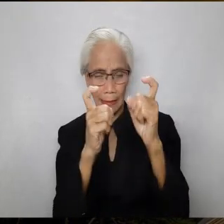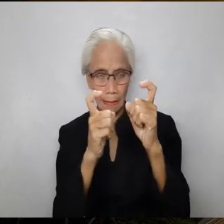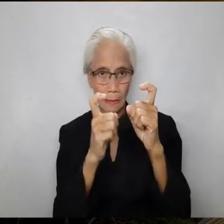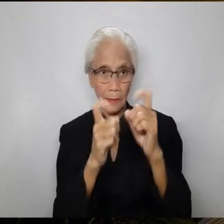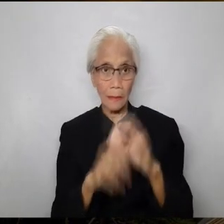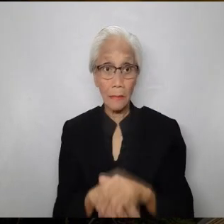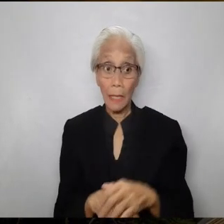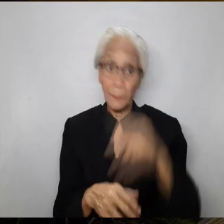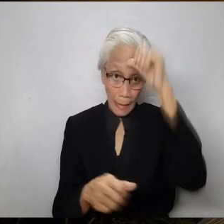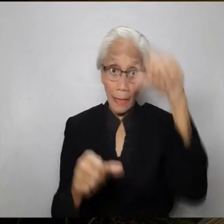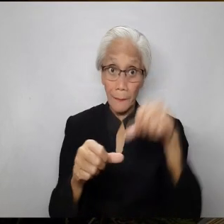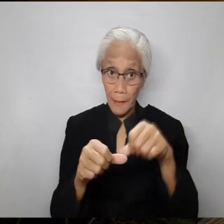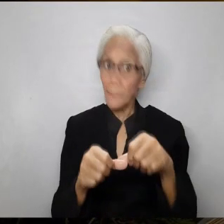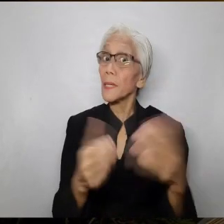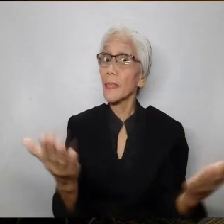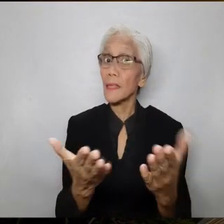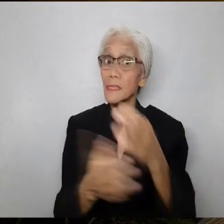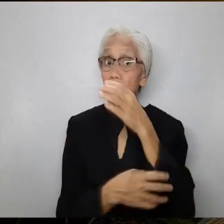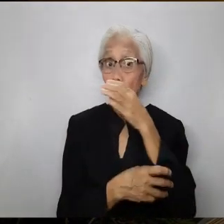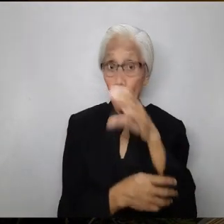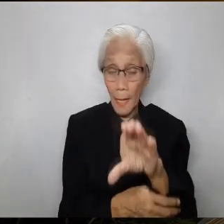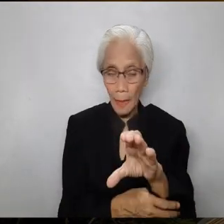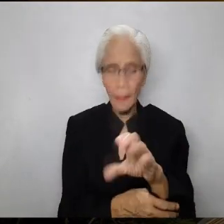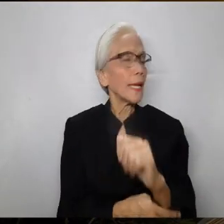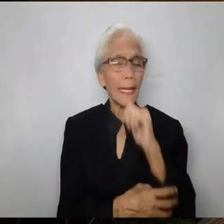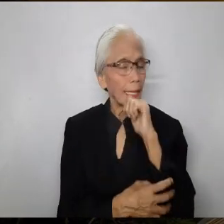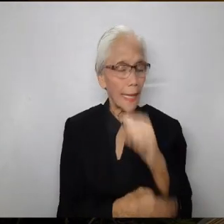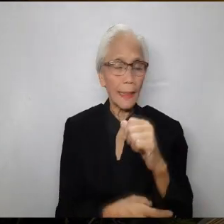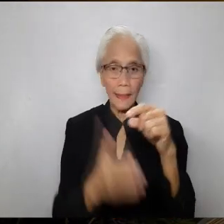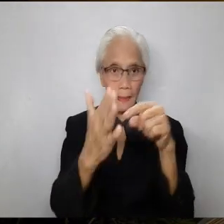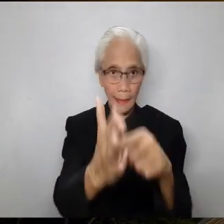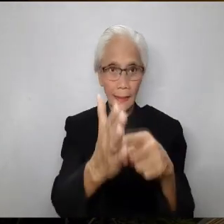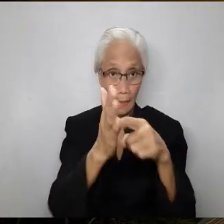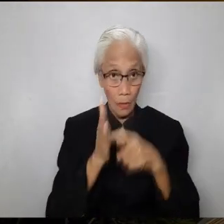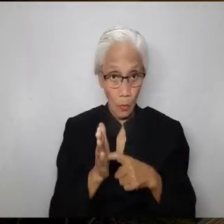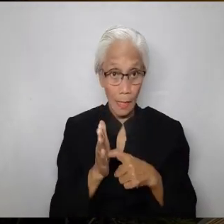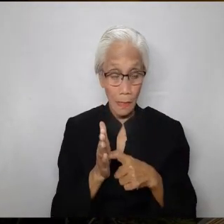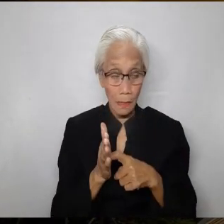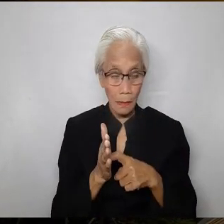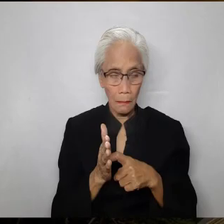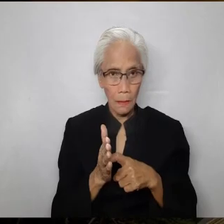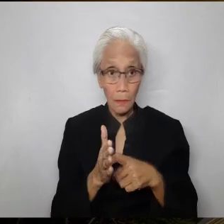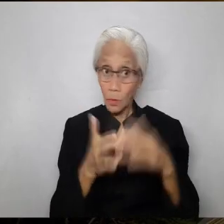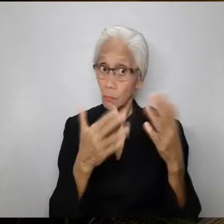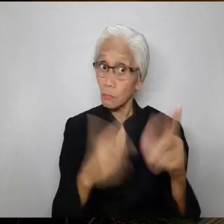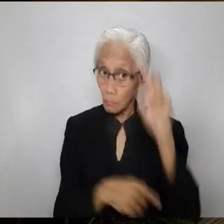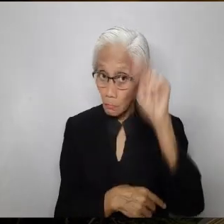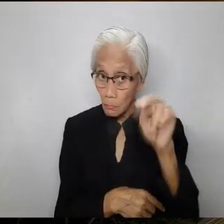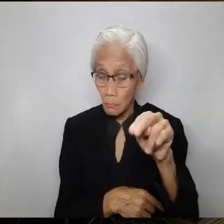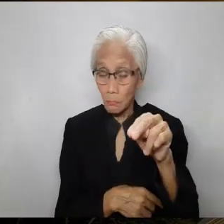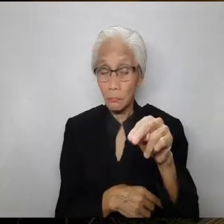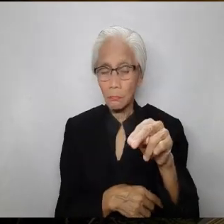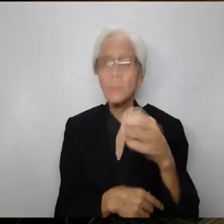or her to stop immediately. Remember, this is a command. This is not a